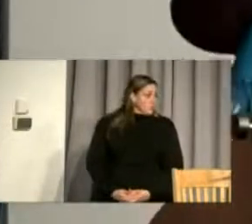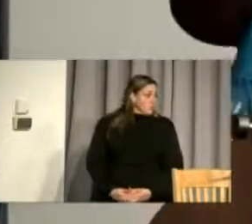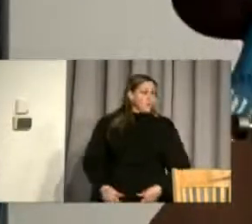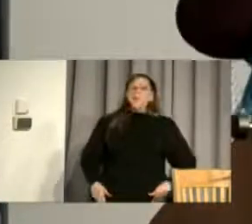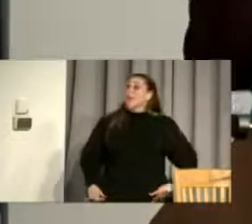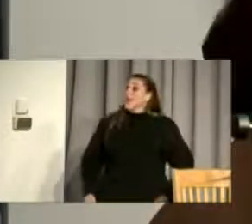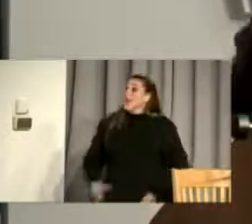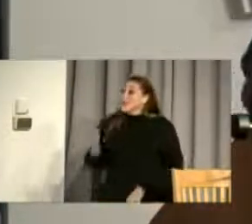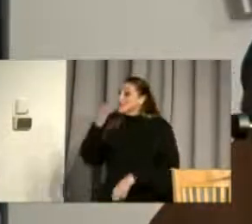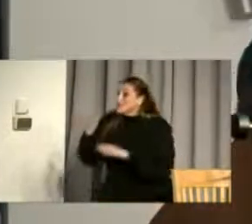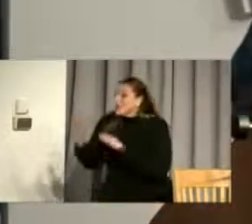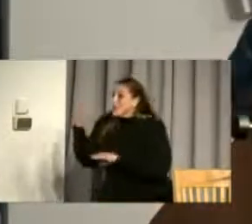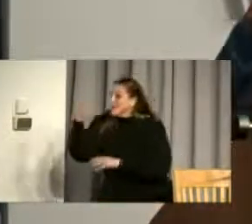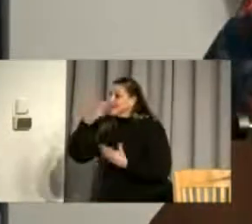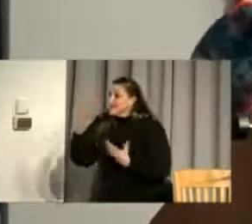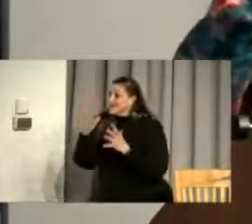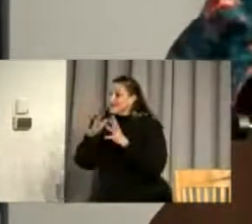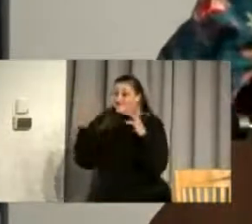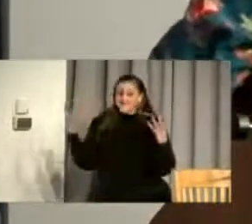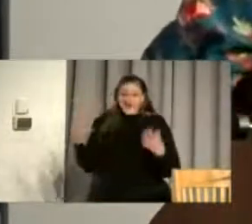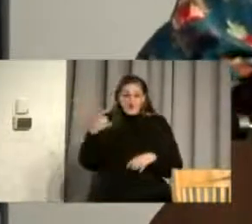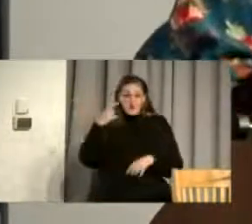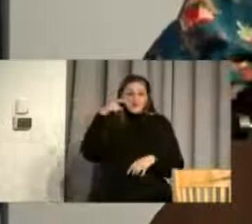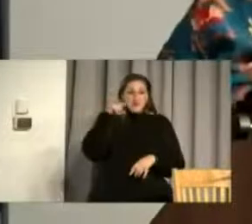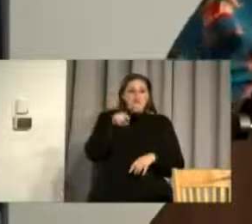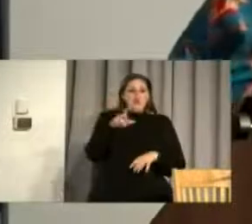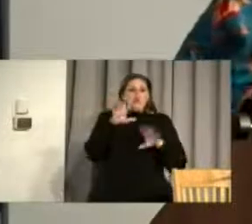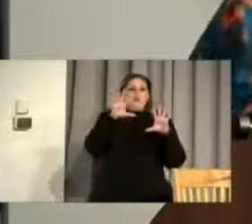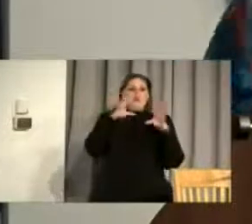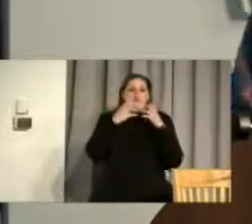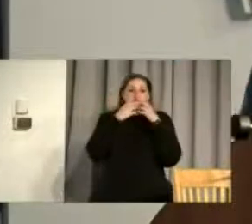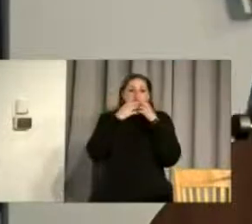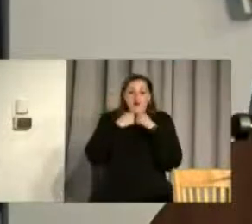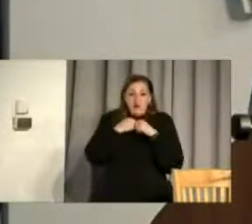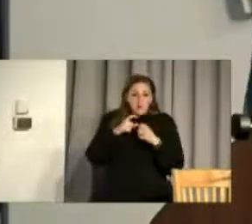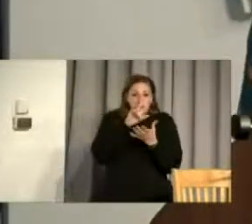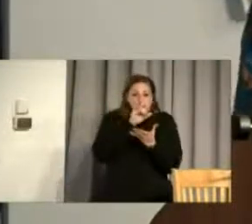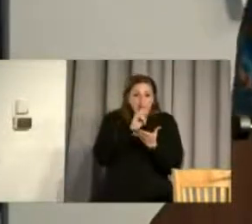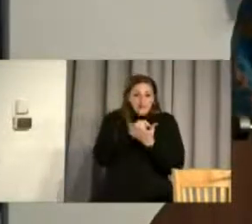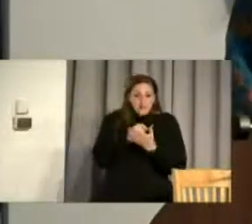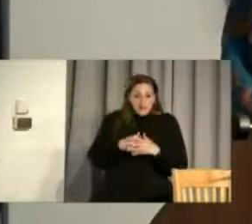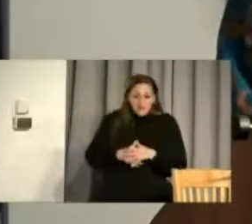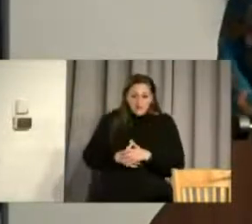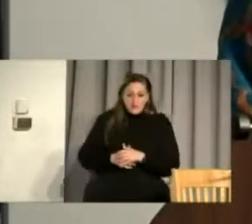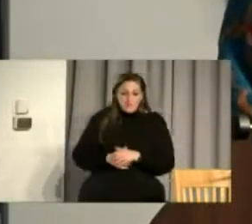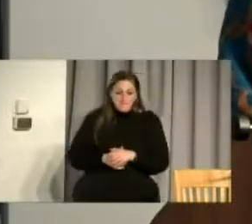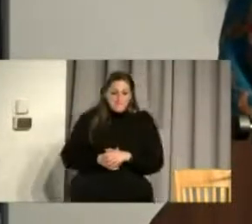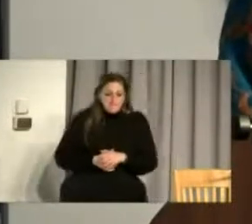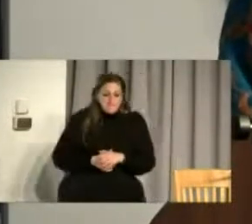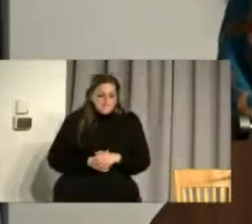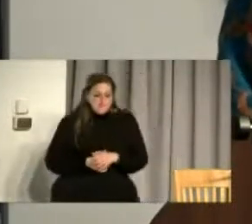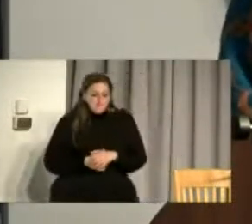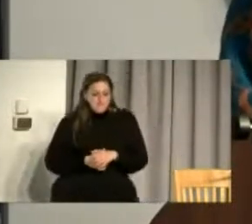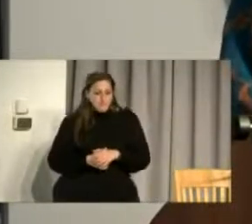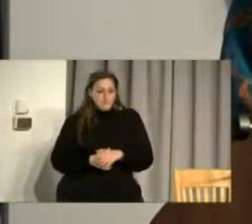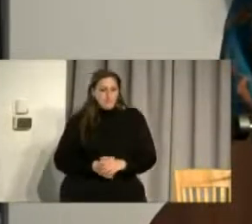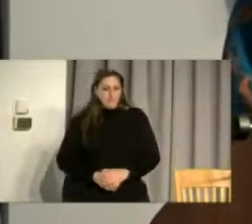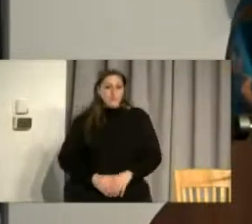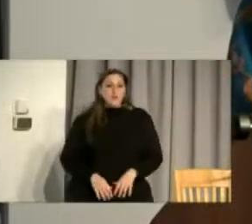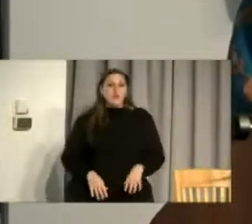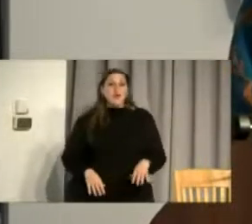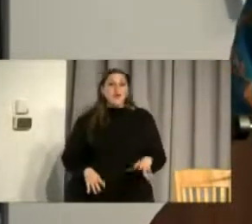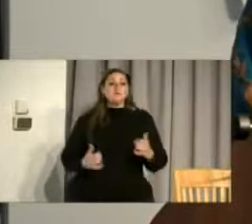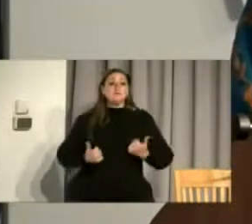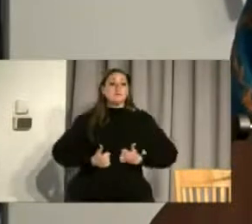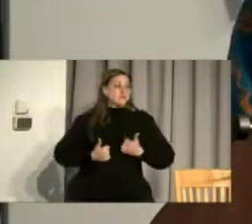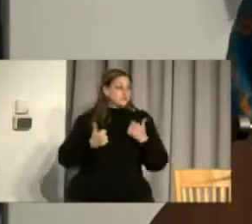Good morning. Thank you very much for your very valuable testimony. As resident of